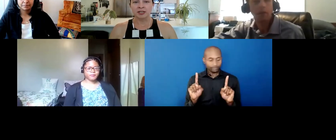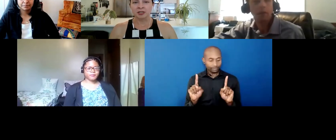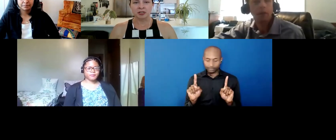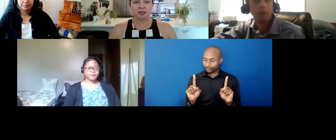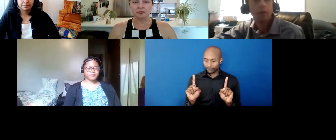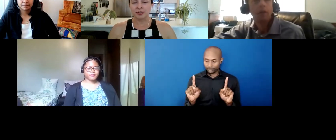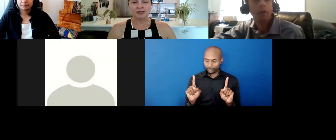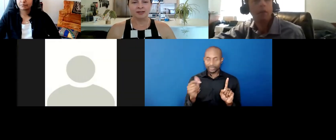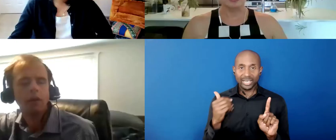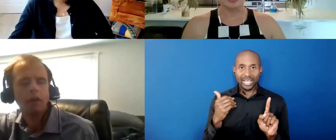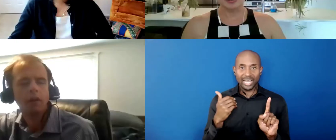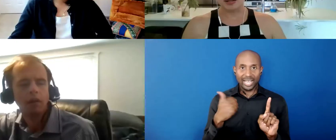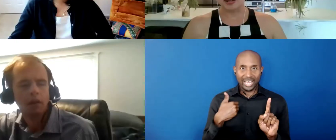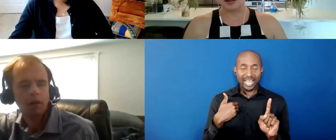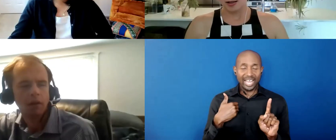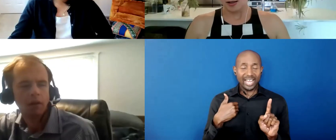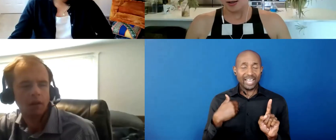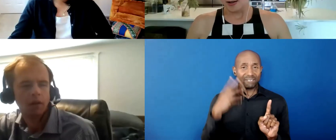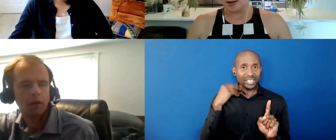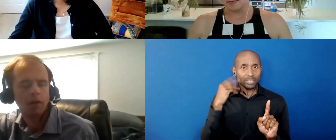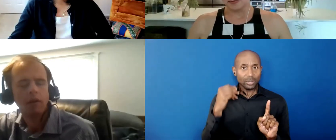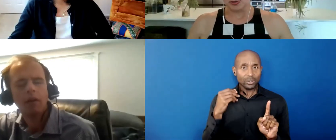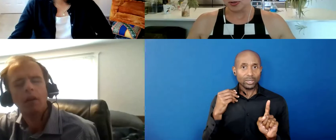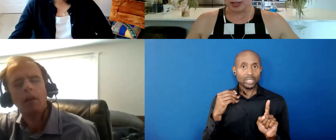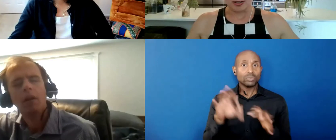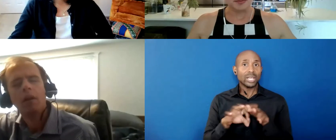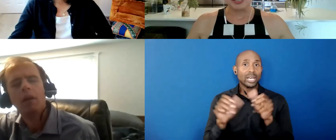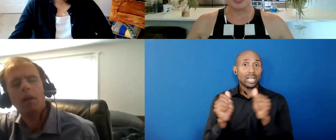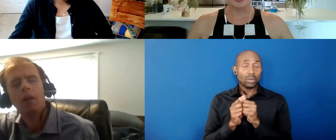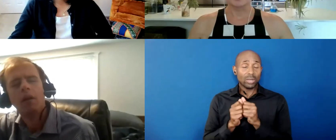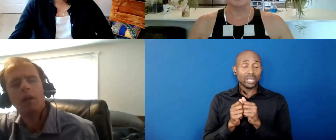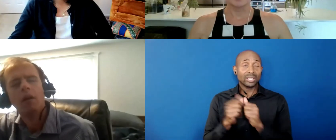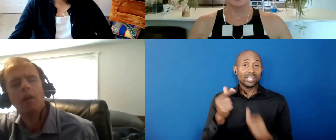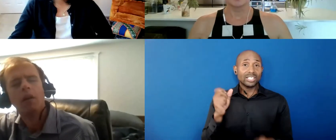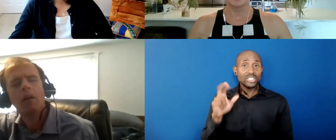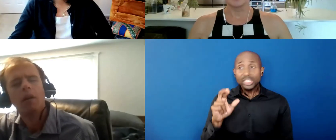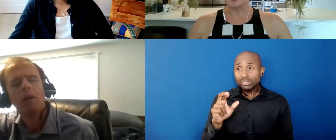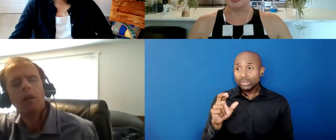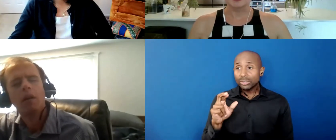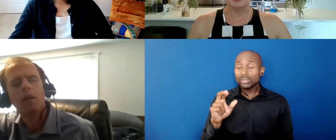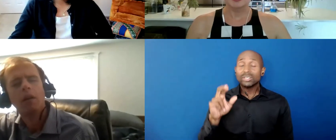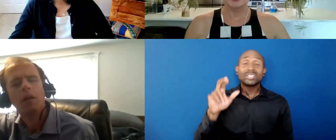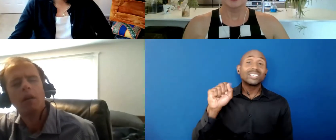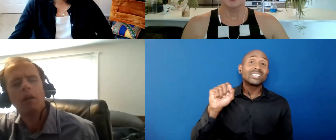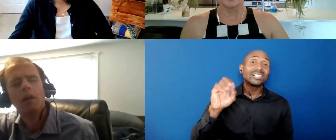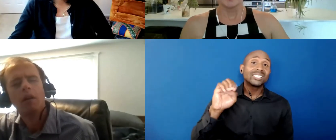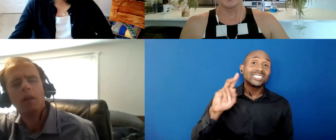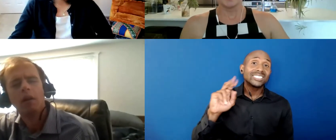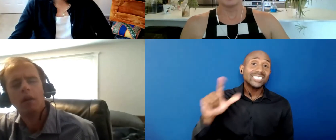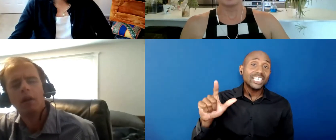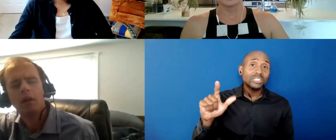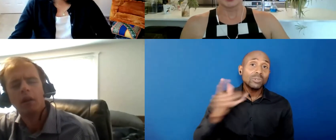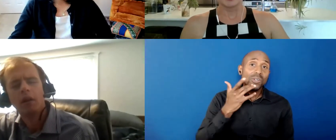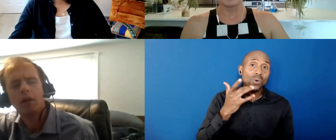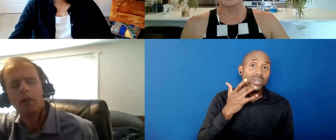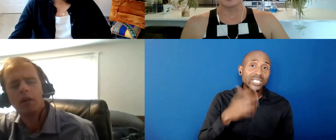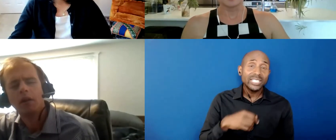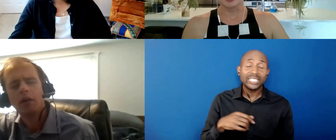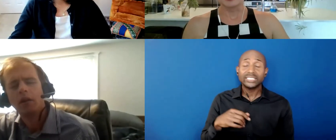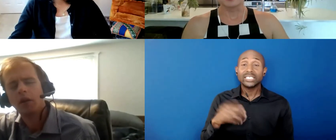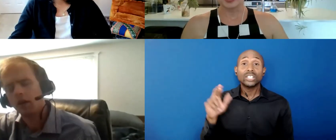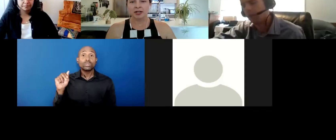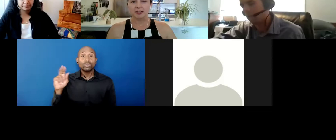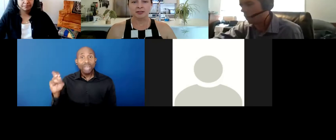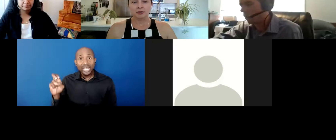sexual orientation, race and ethnicity, socioeconomic status, nationality, and